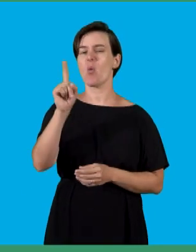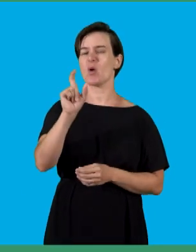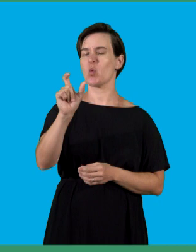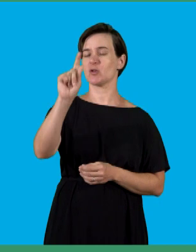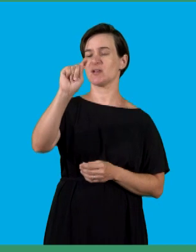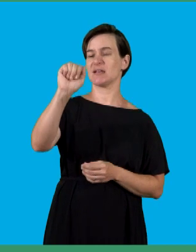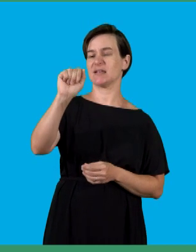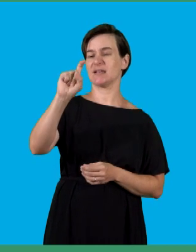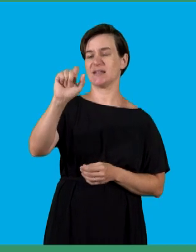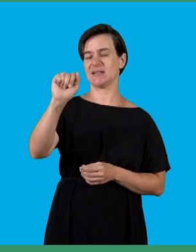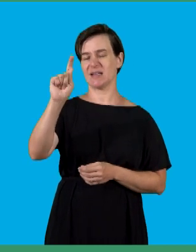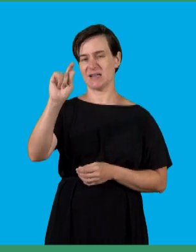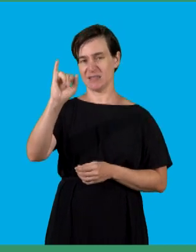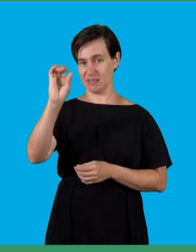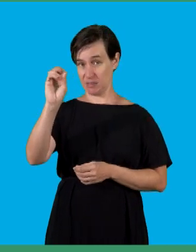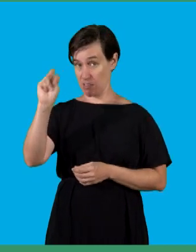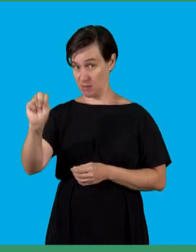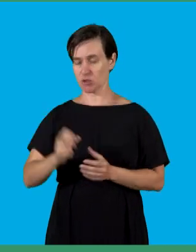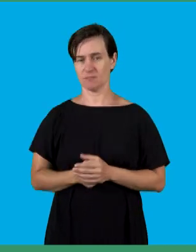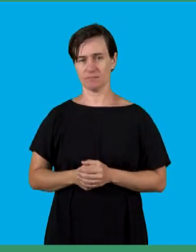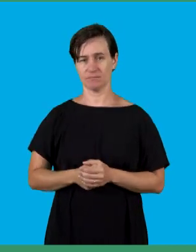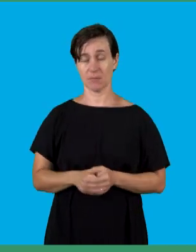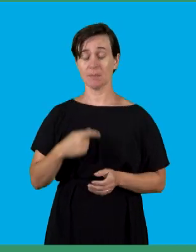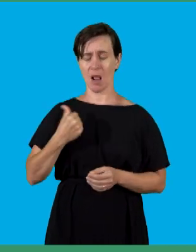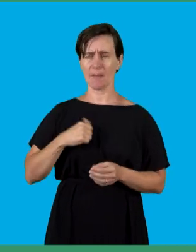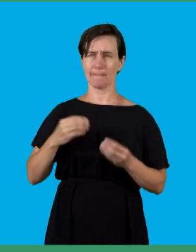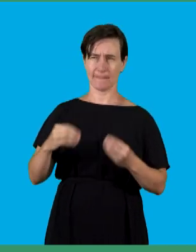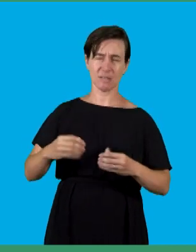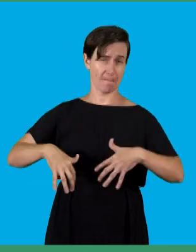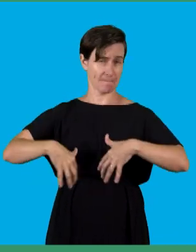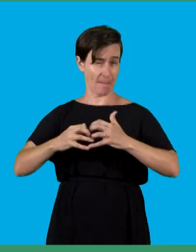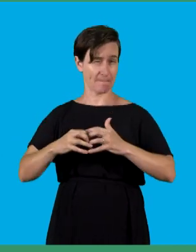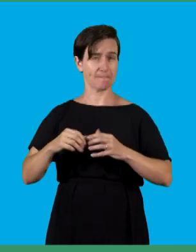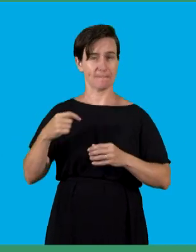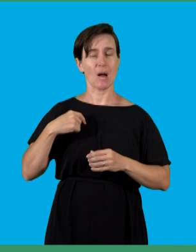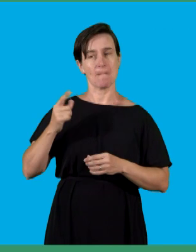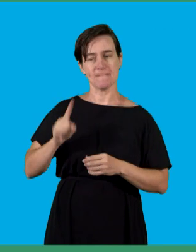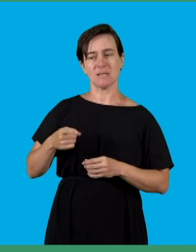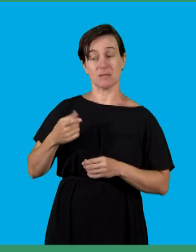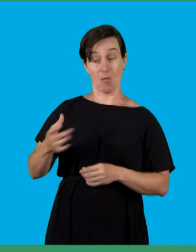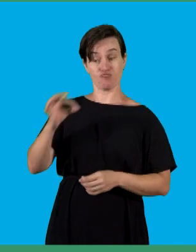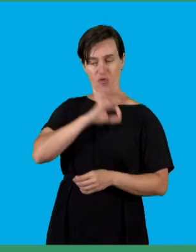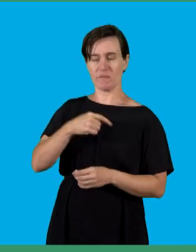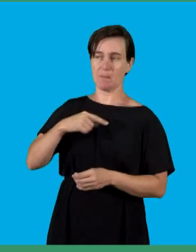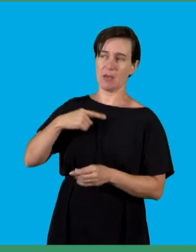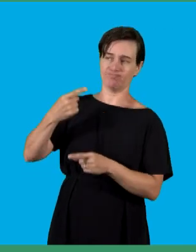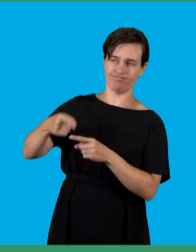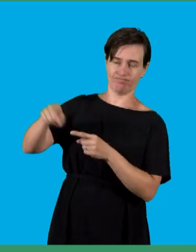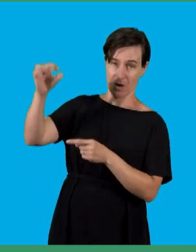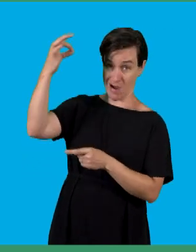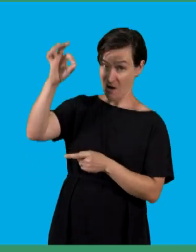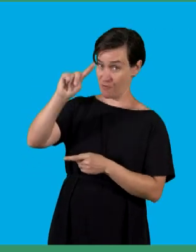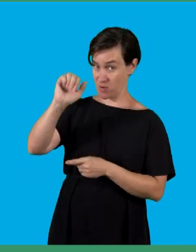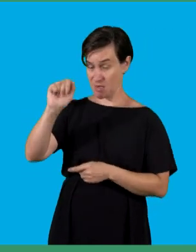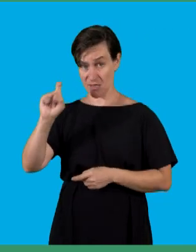also consider taxation factor. Do you want to start a business that is going to be taxed on profits, that is also going